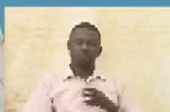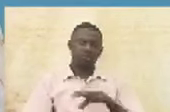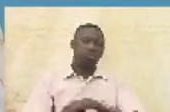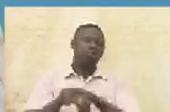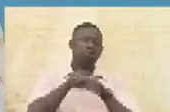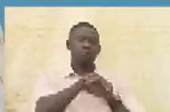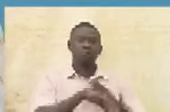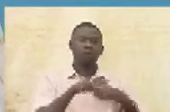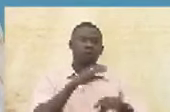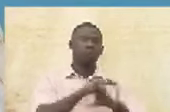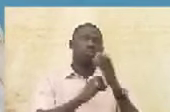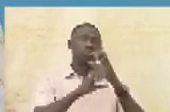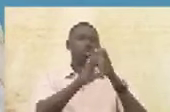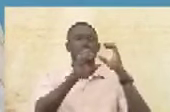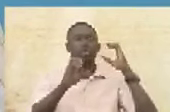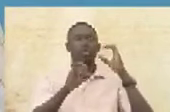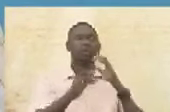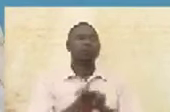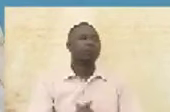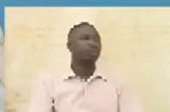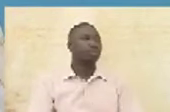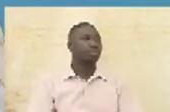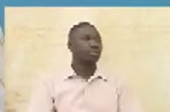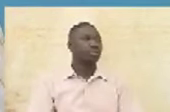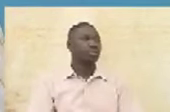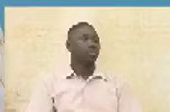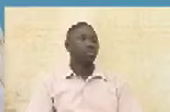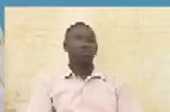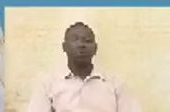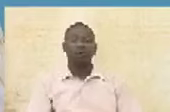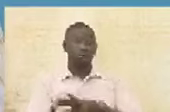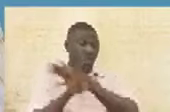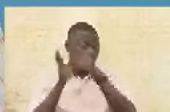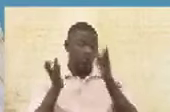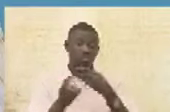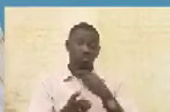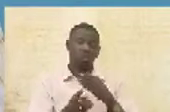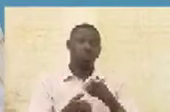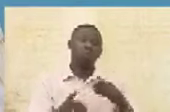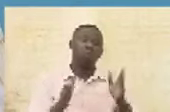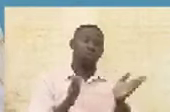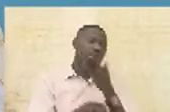bus. All those who went